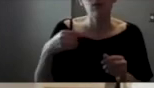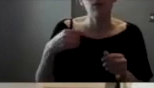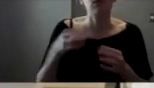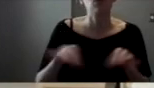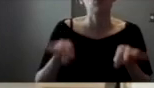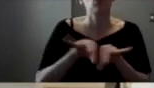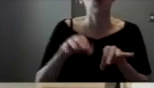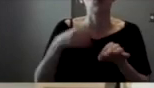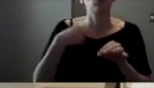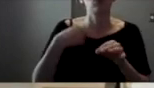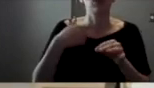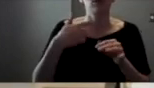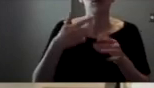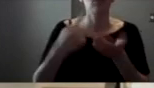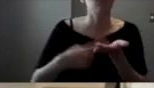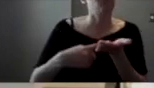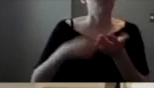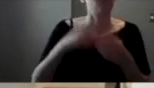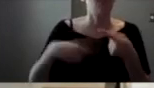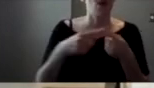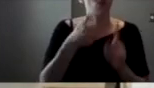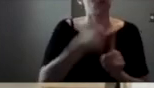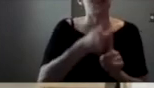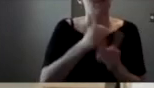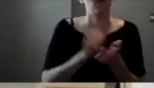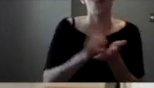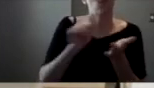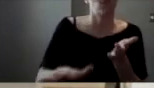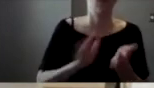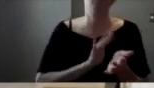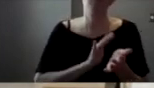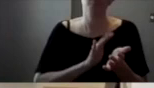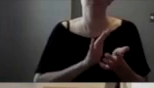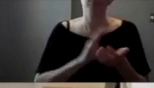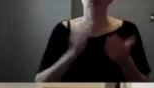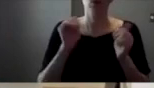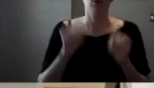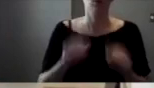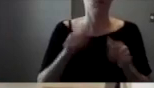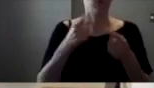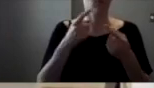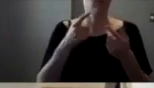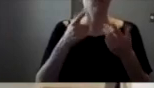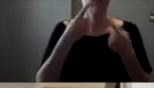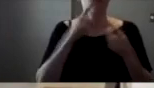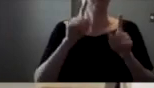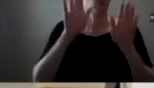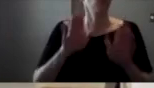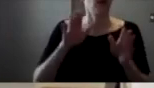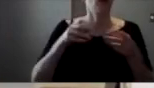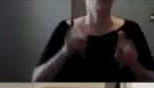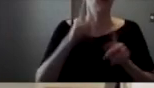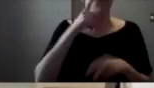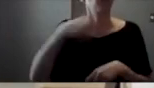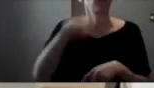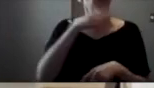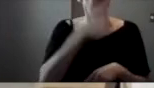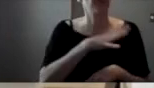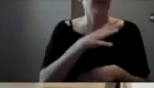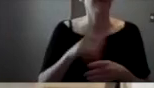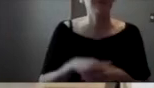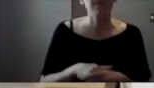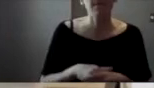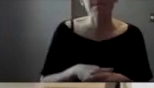self-removal. I think that also provides a useful opportunity. But during the pandemic, what a couple of things, like we